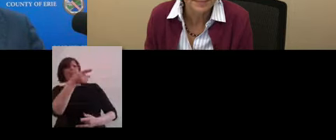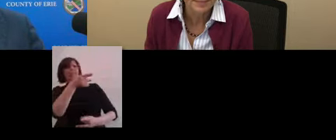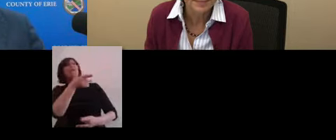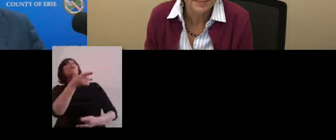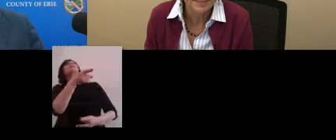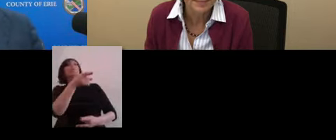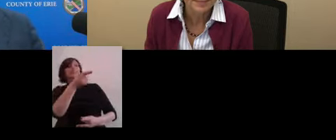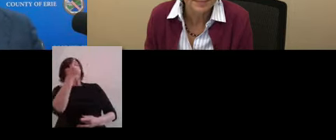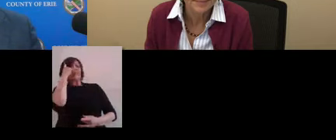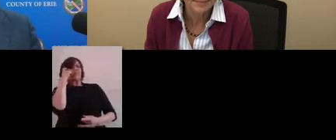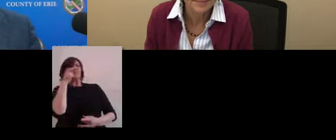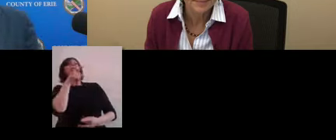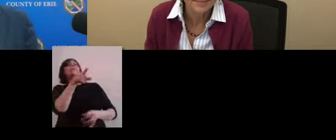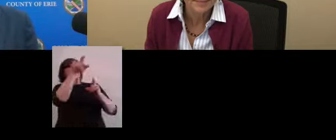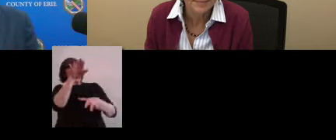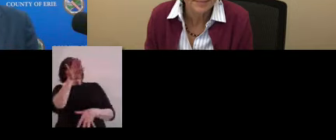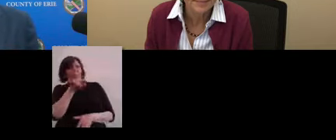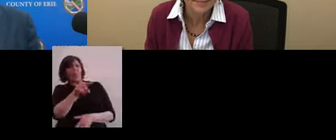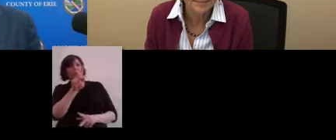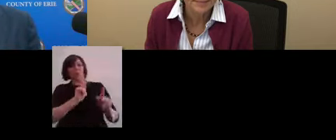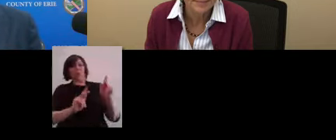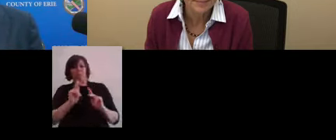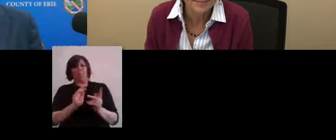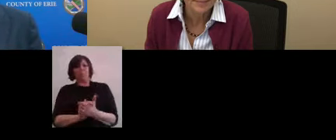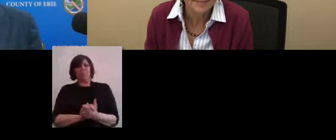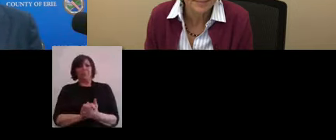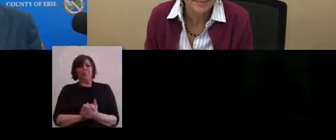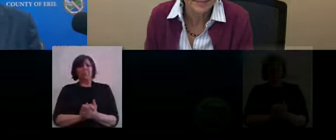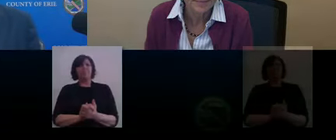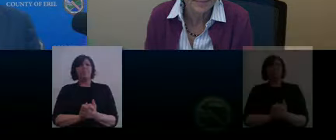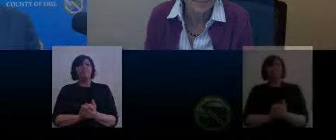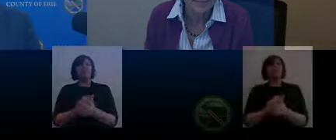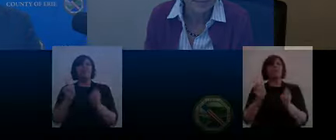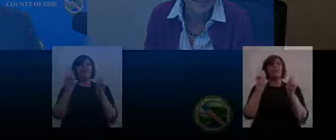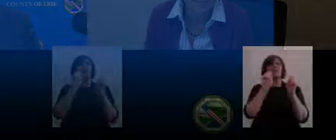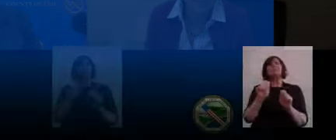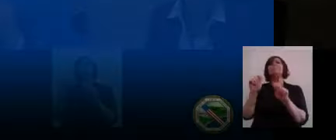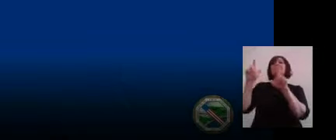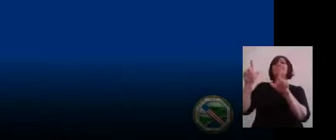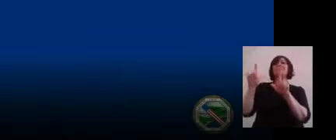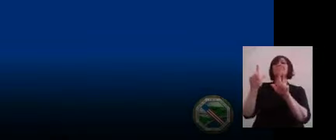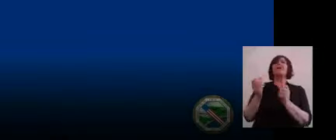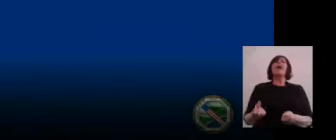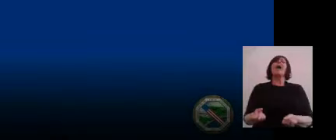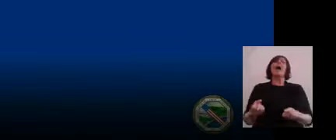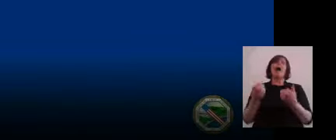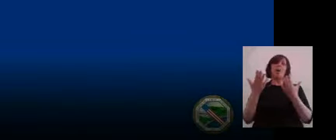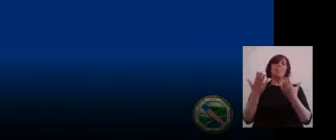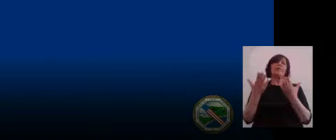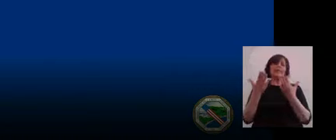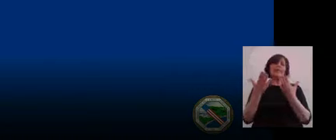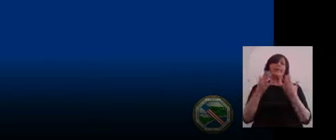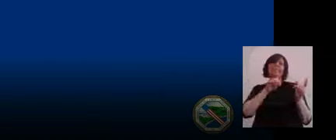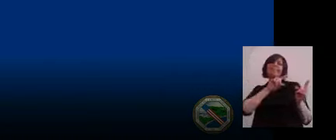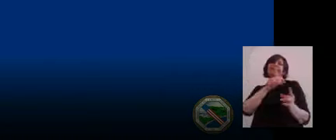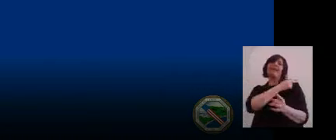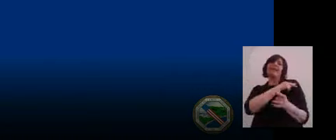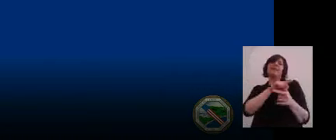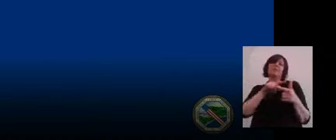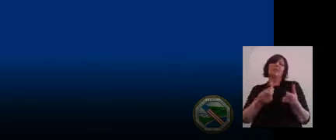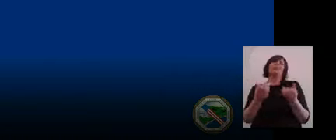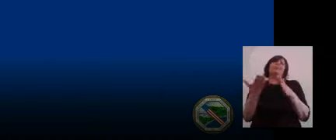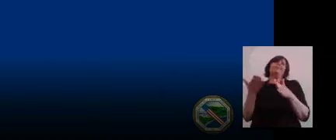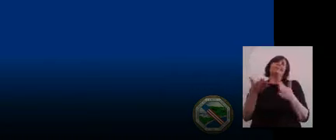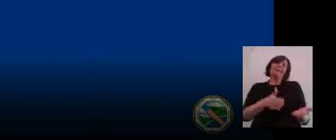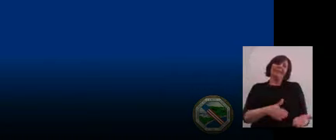they're in. I want to go on to the next slide, which is cases, deaths, and hospitalizations. As of 2